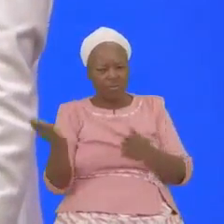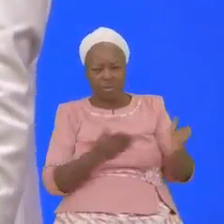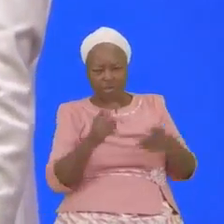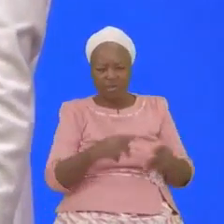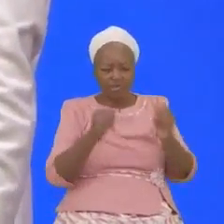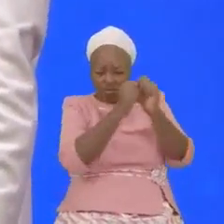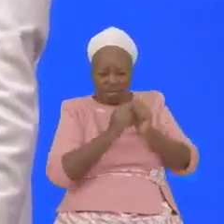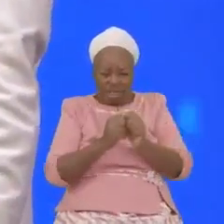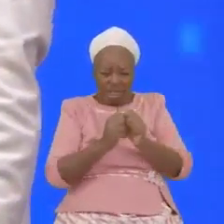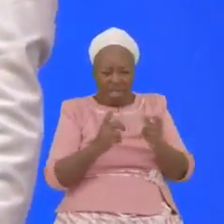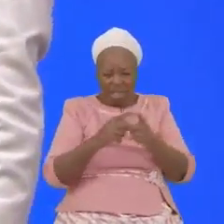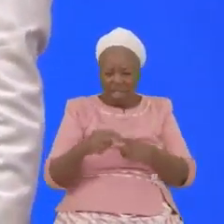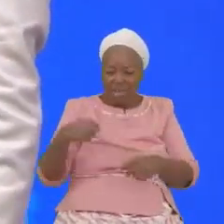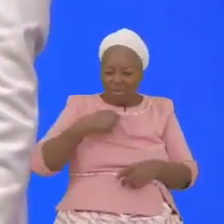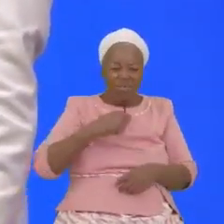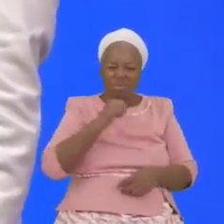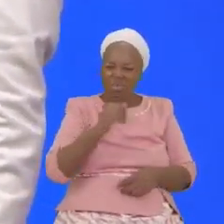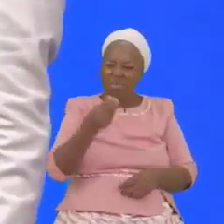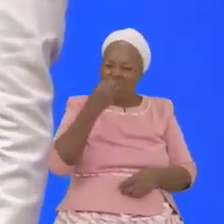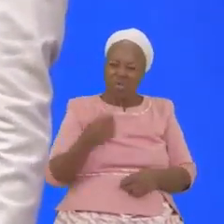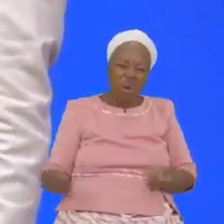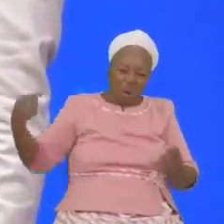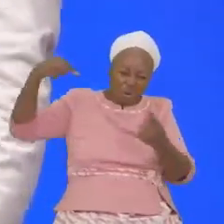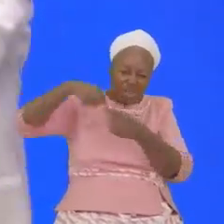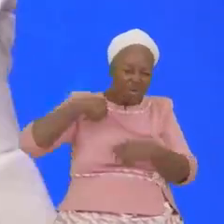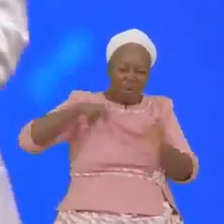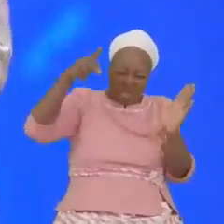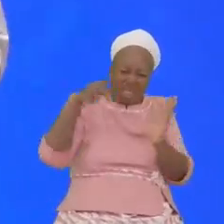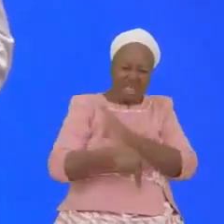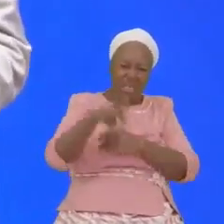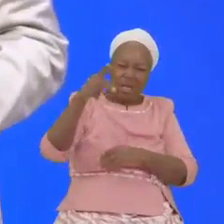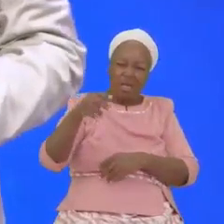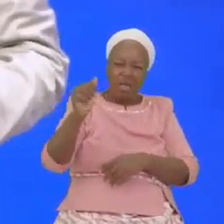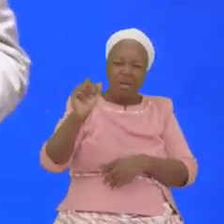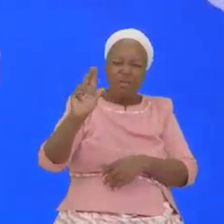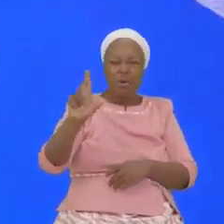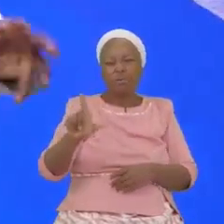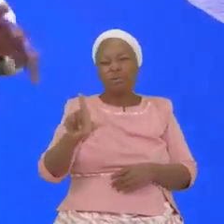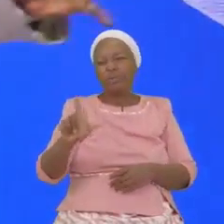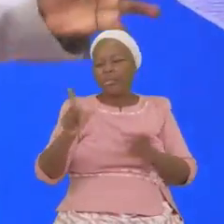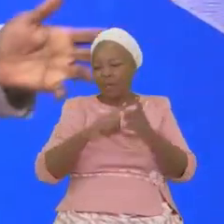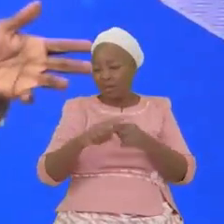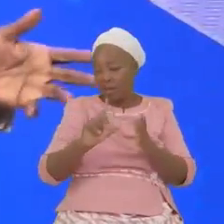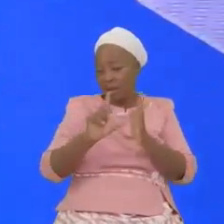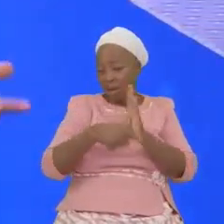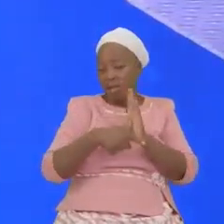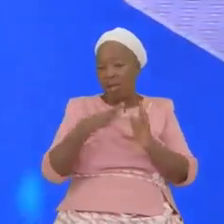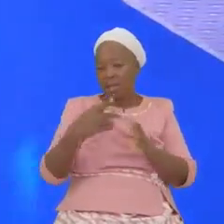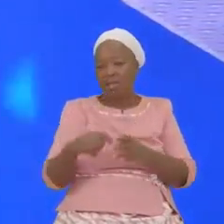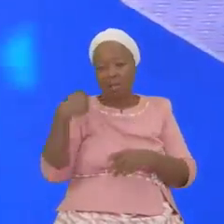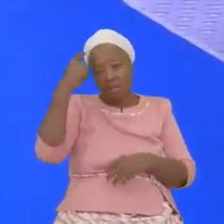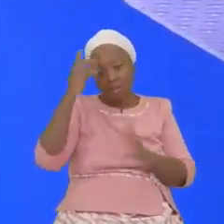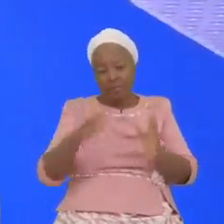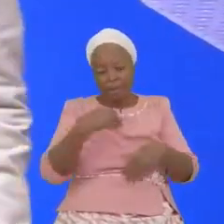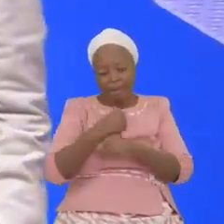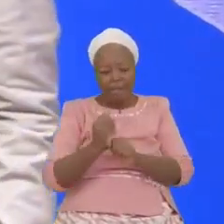will not eat until we kill Paul. And eventually, you know, the governor made